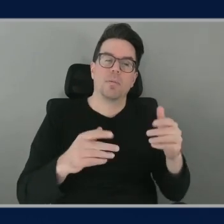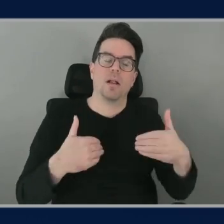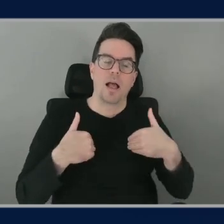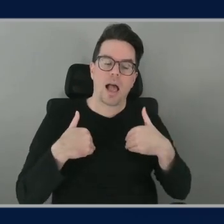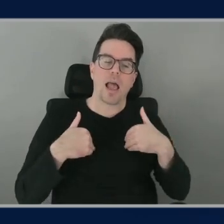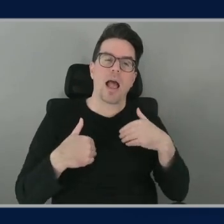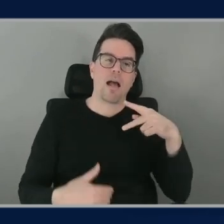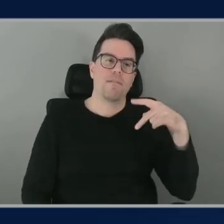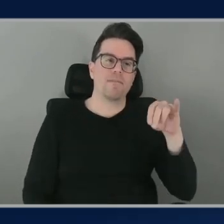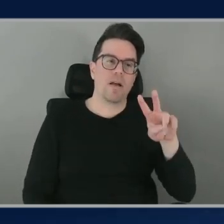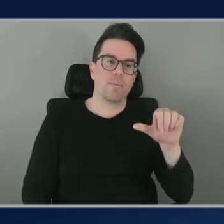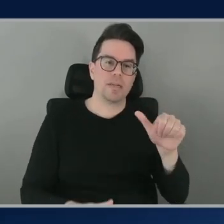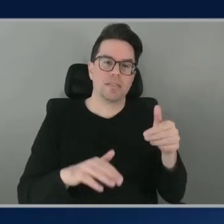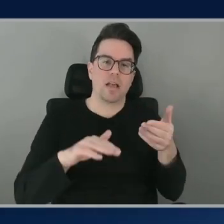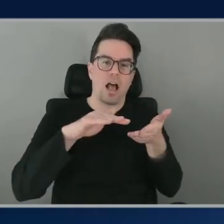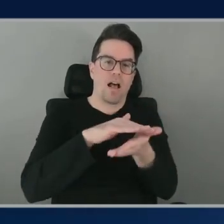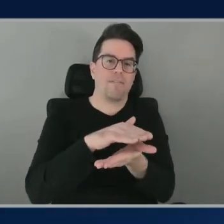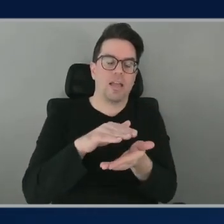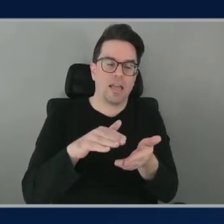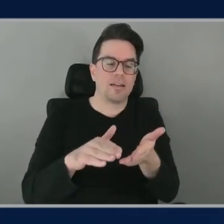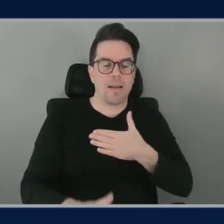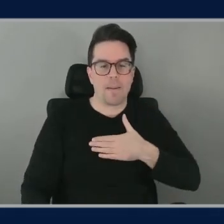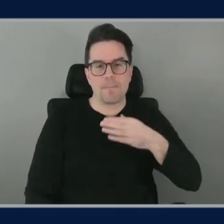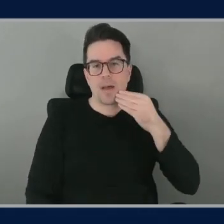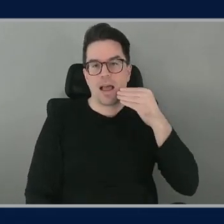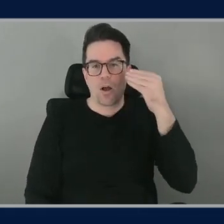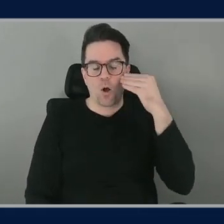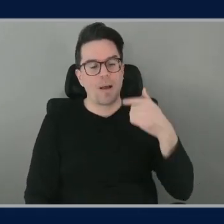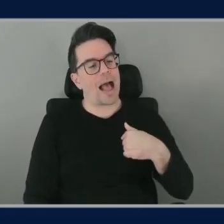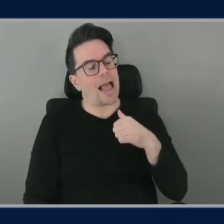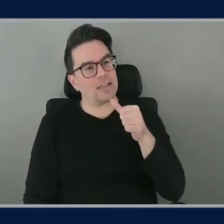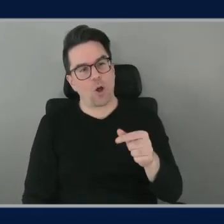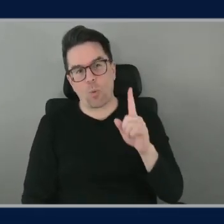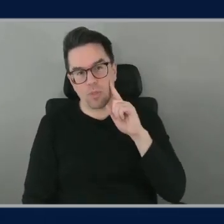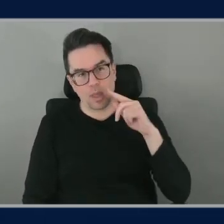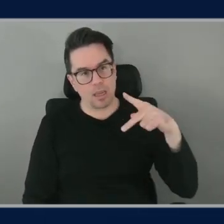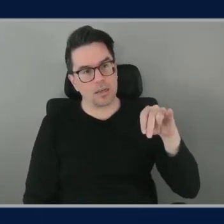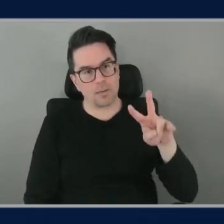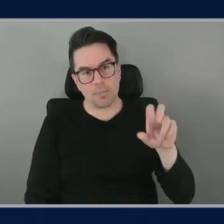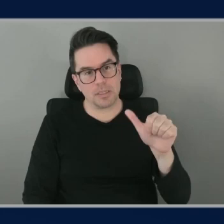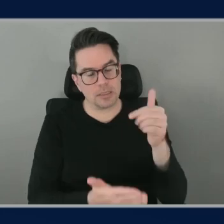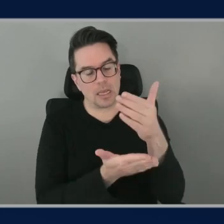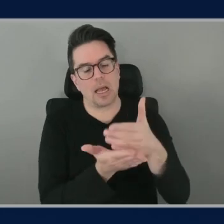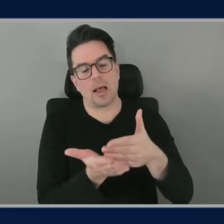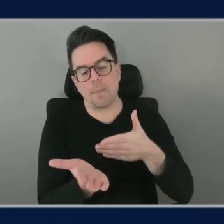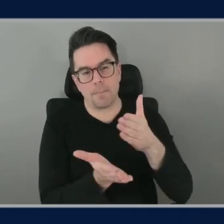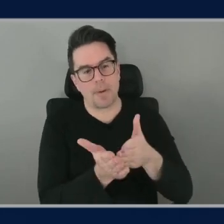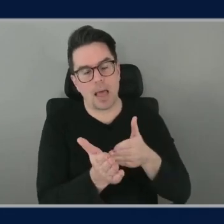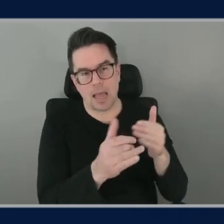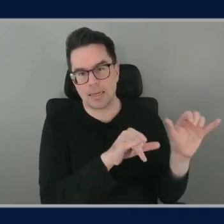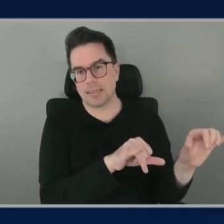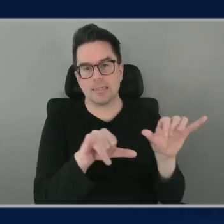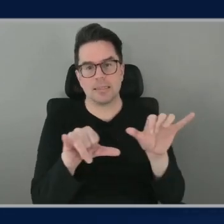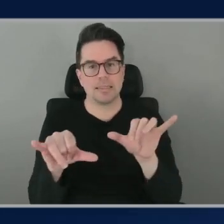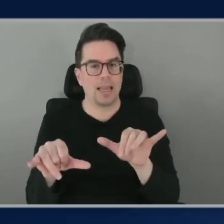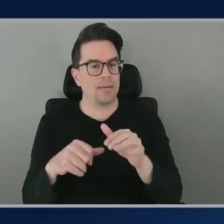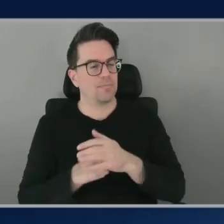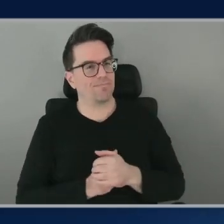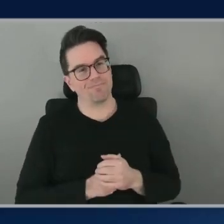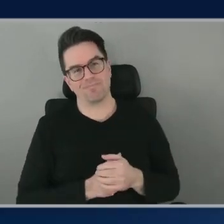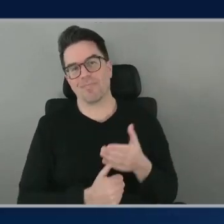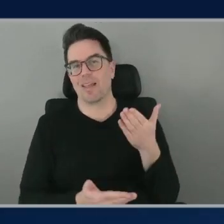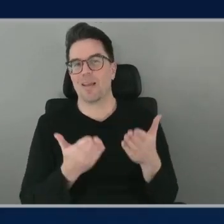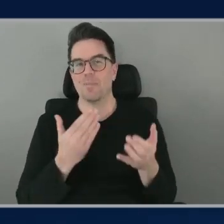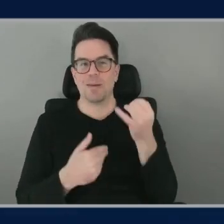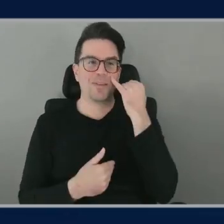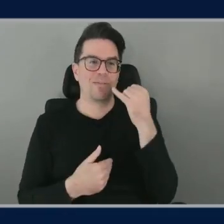think pizza is a pie. I mean, you can stretch the definition a bit, but if you put dough on top of it, maybe that's